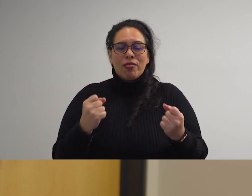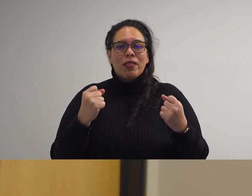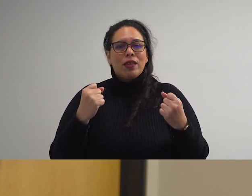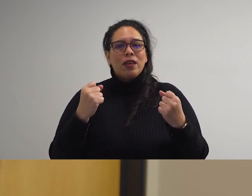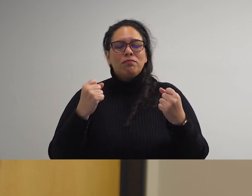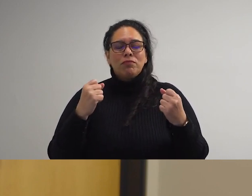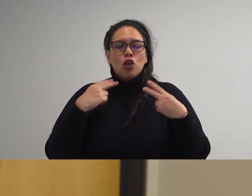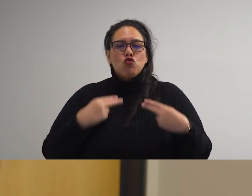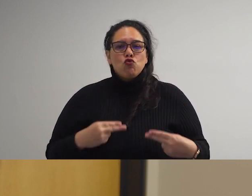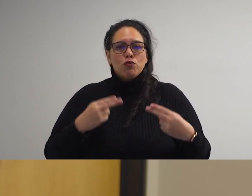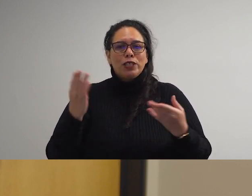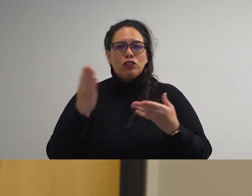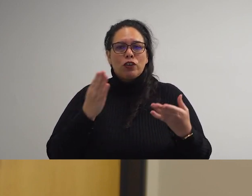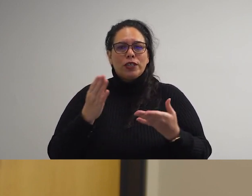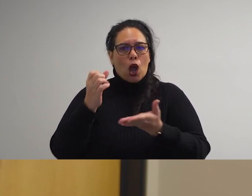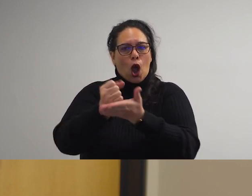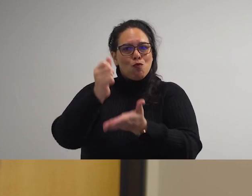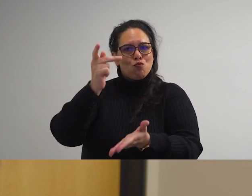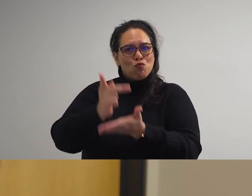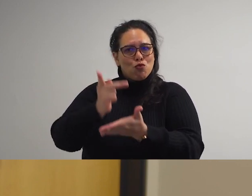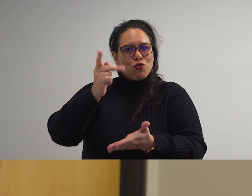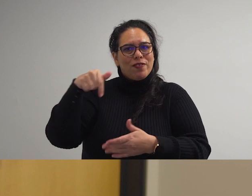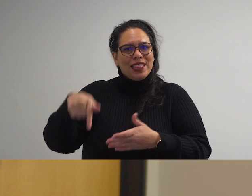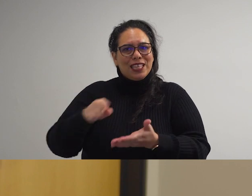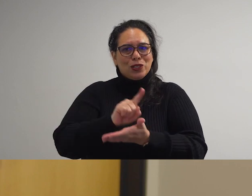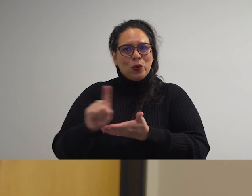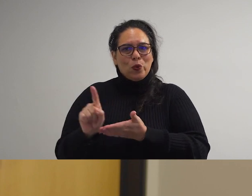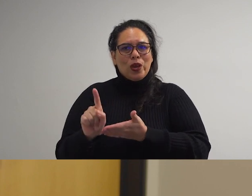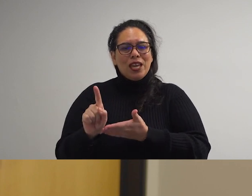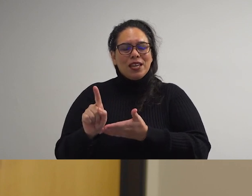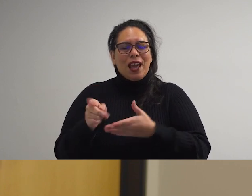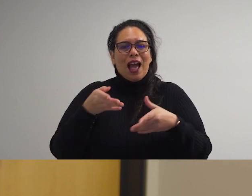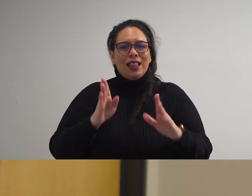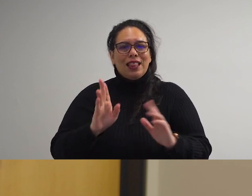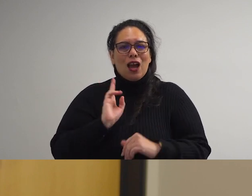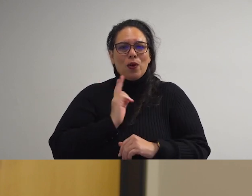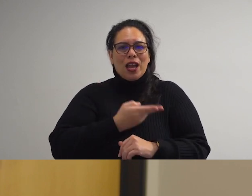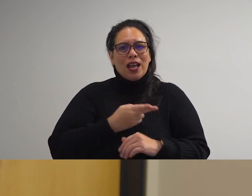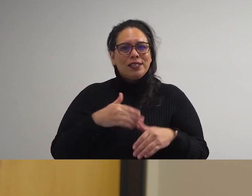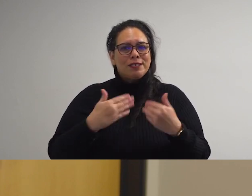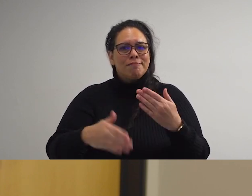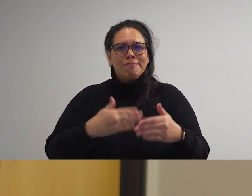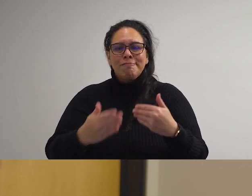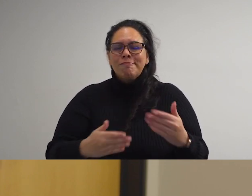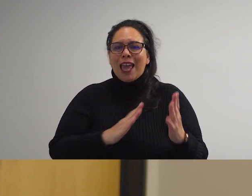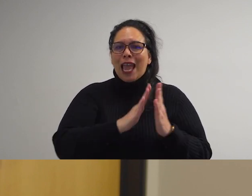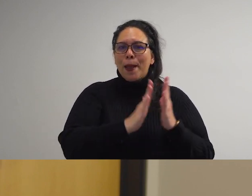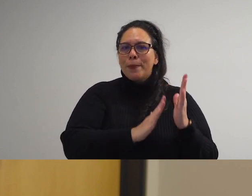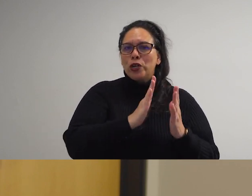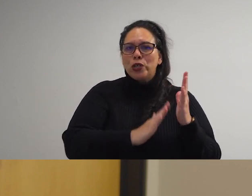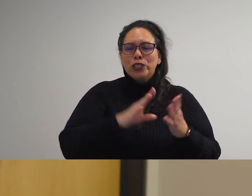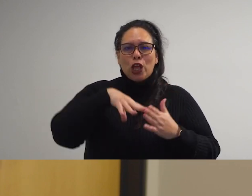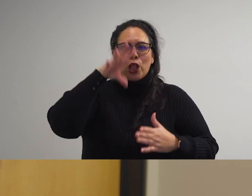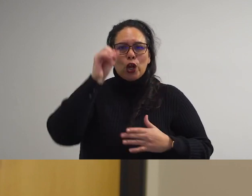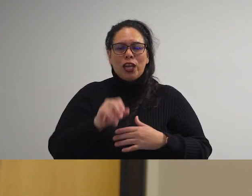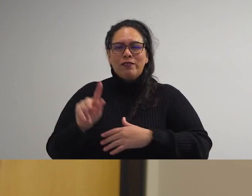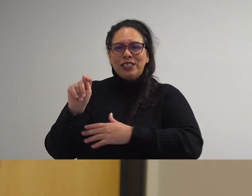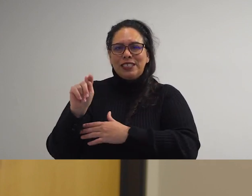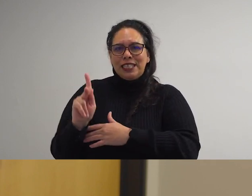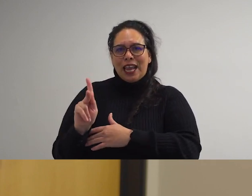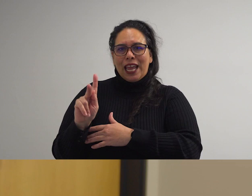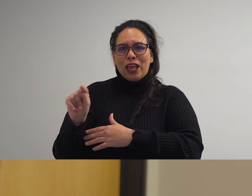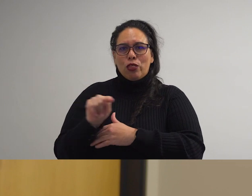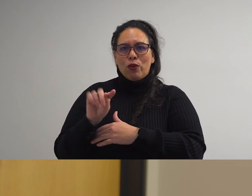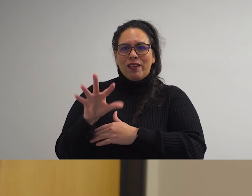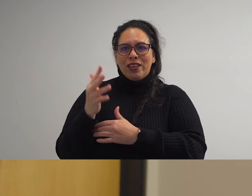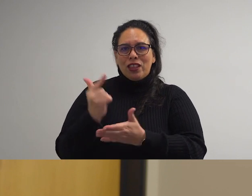Services officially approved our school reopening plan this week, allowing us to proceed with in-person learning for transitional kindergarten through